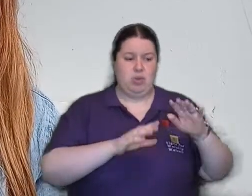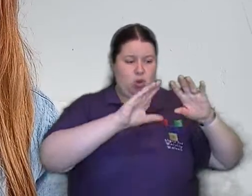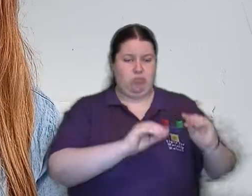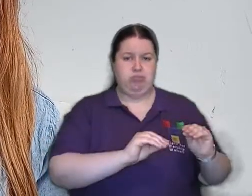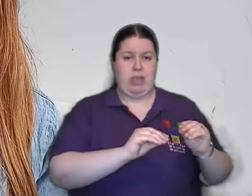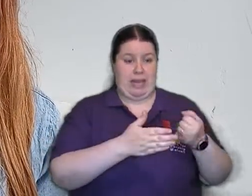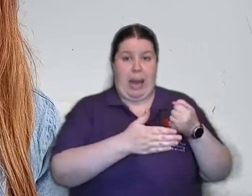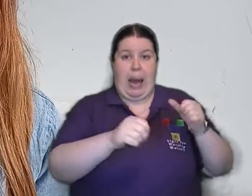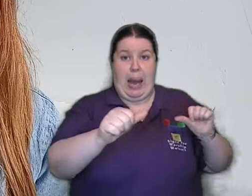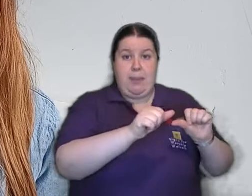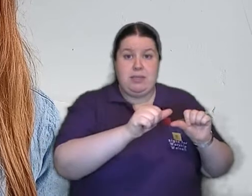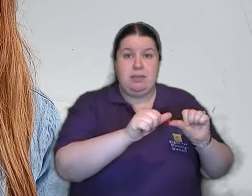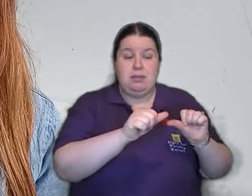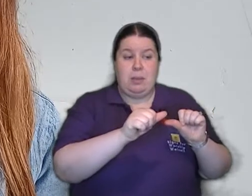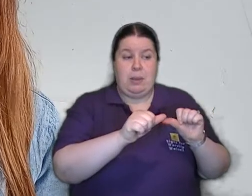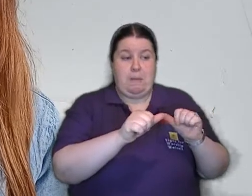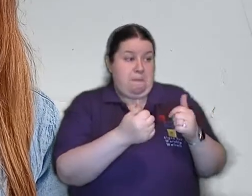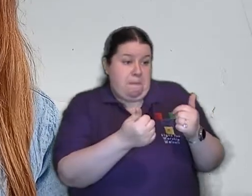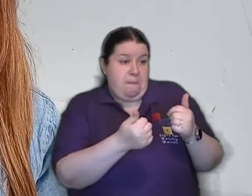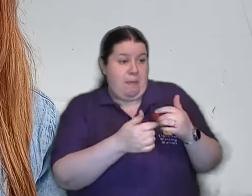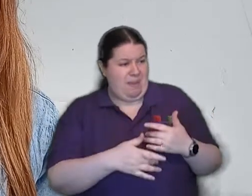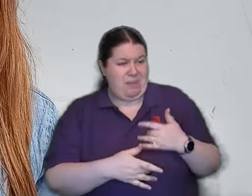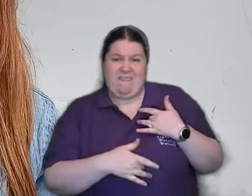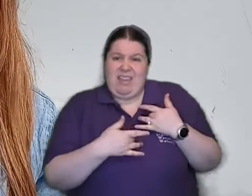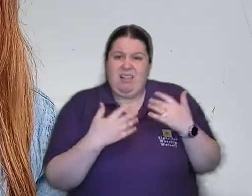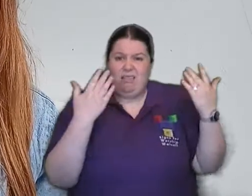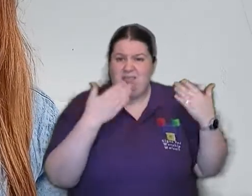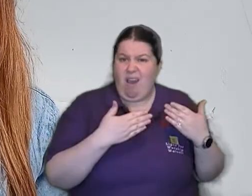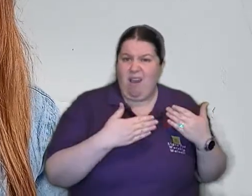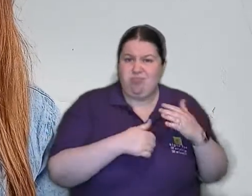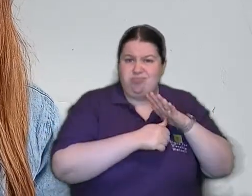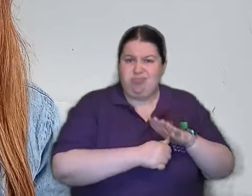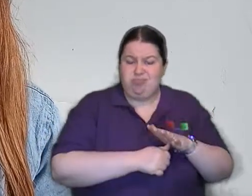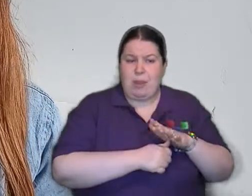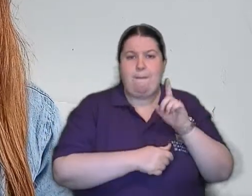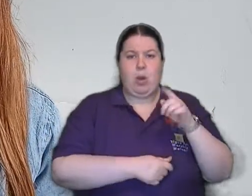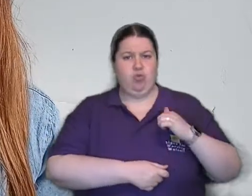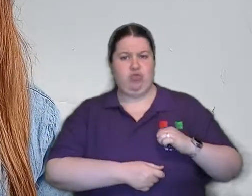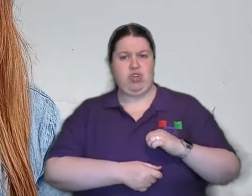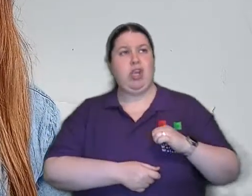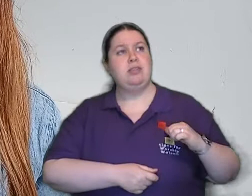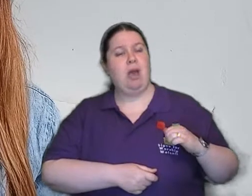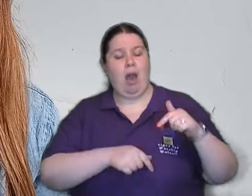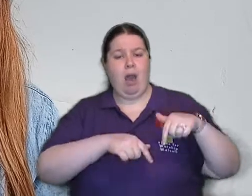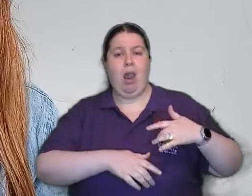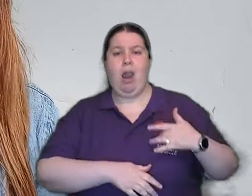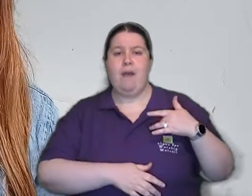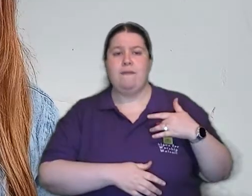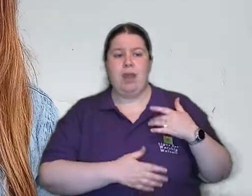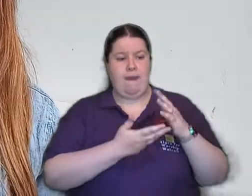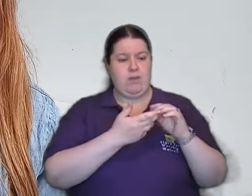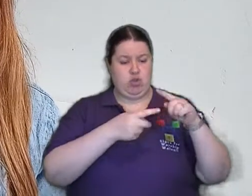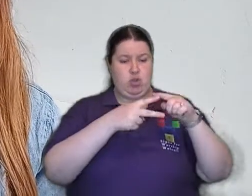this pandemic and lockdown is limited, and it may at sometimes feel dark. But as Christians,